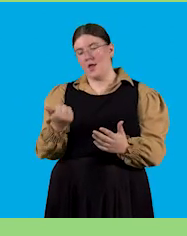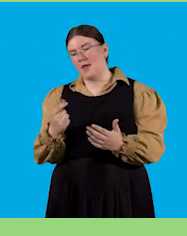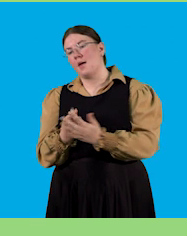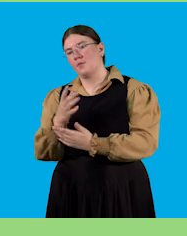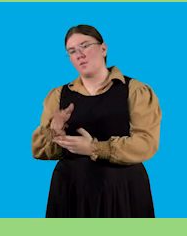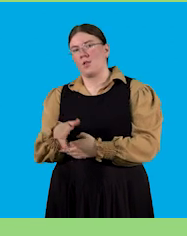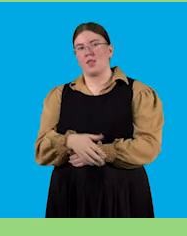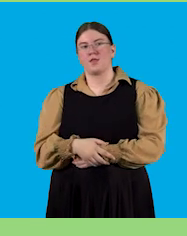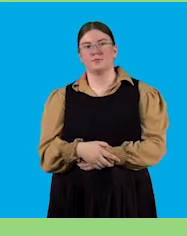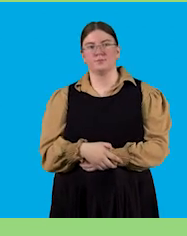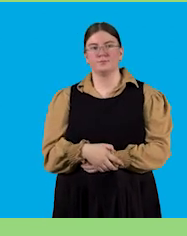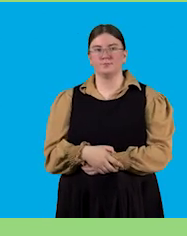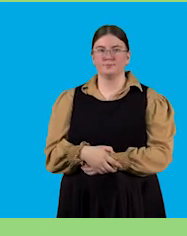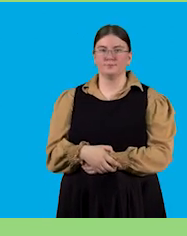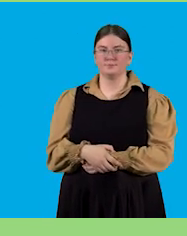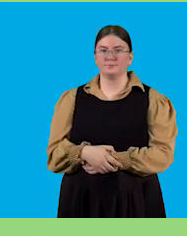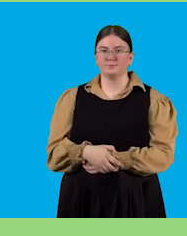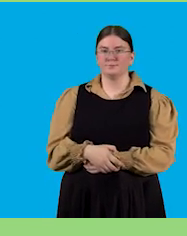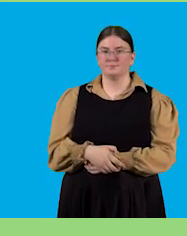the other takes place.